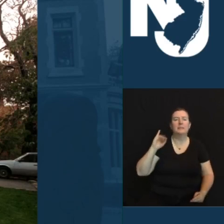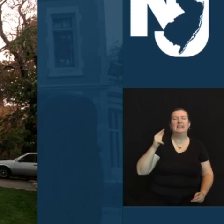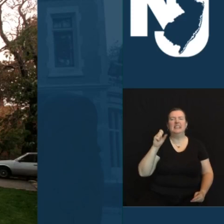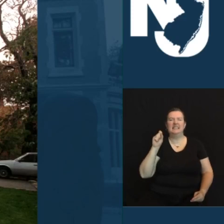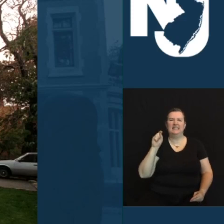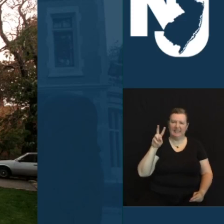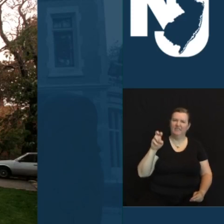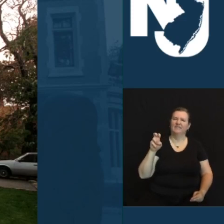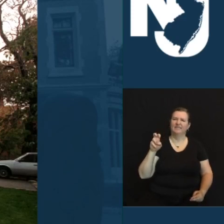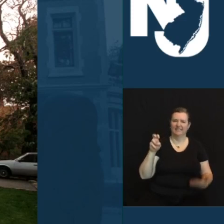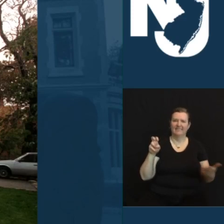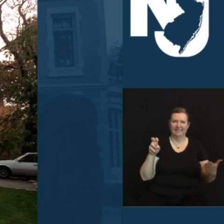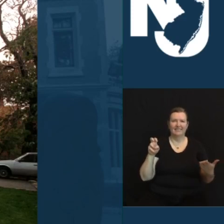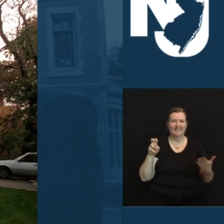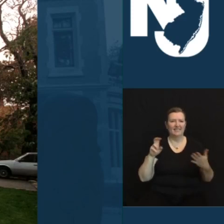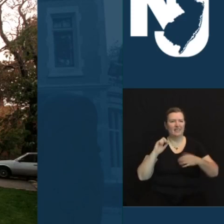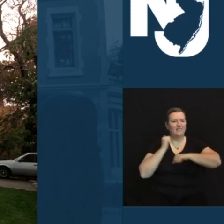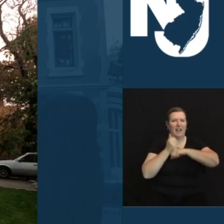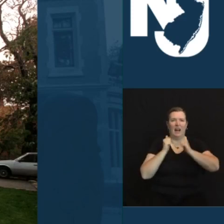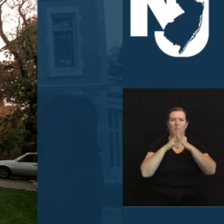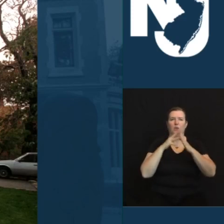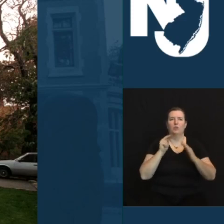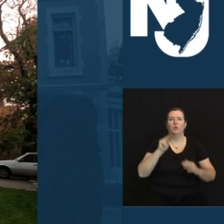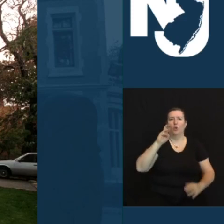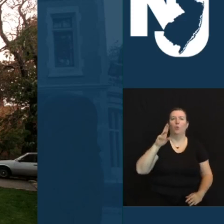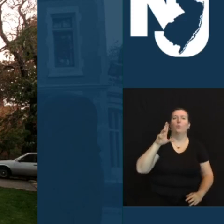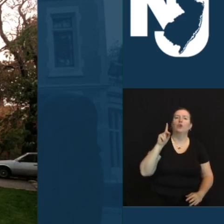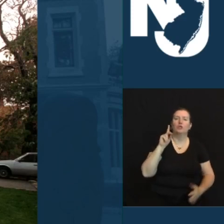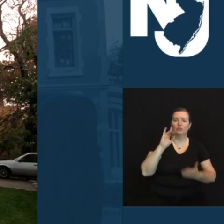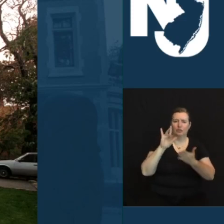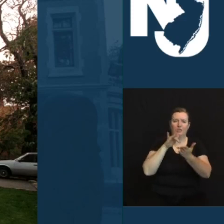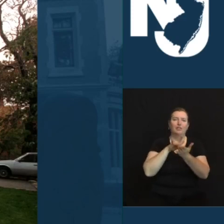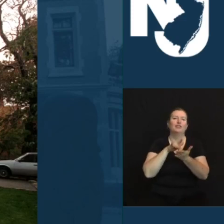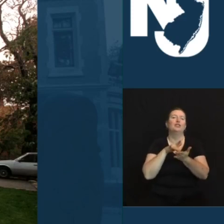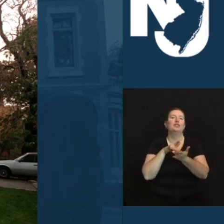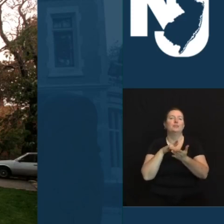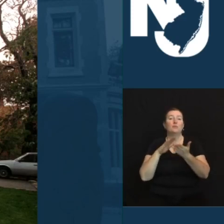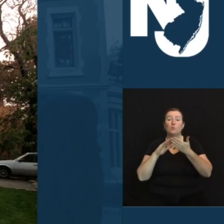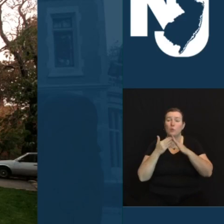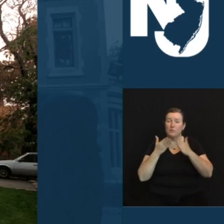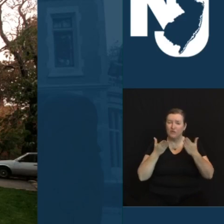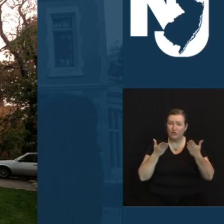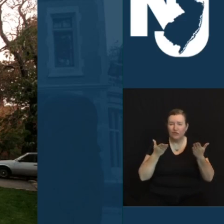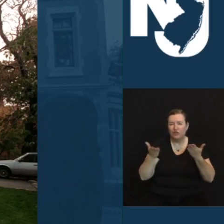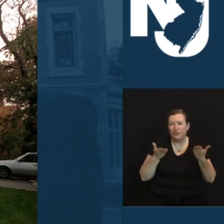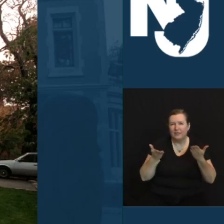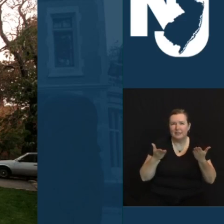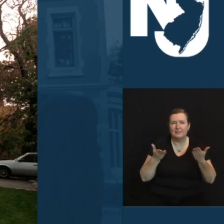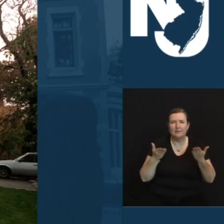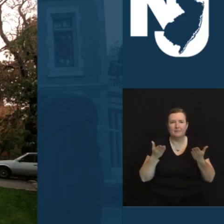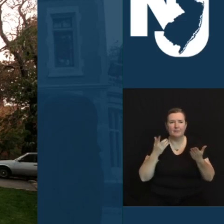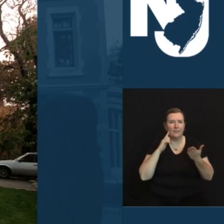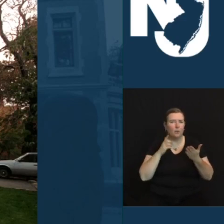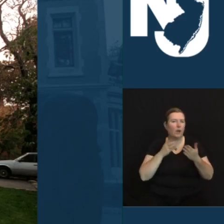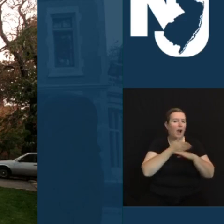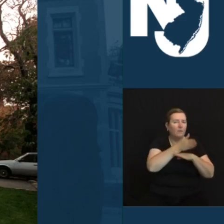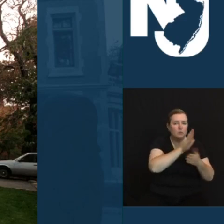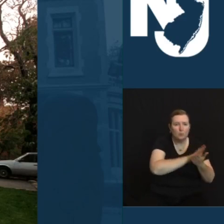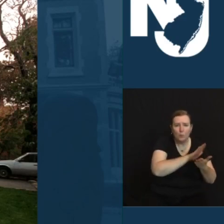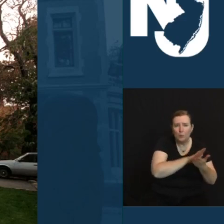and beyond. He founded the North Ward Center, which provides community services from after-school programming to workforce training